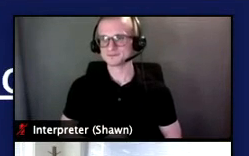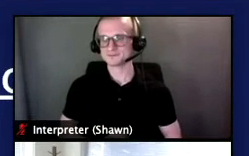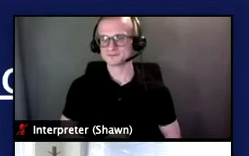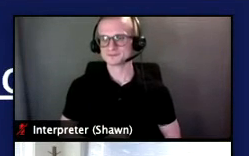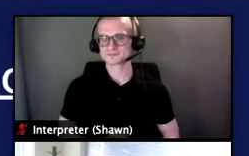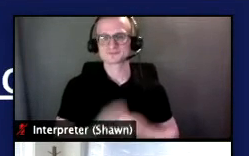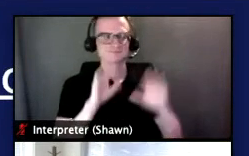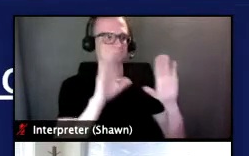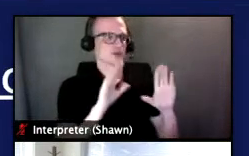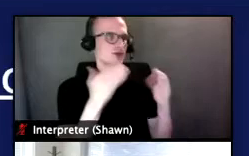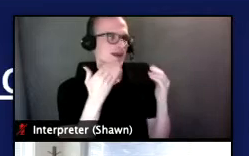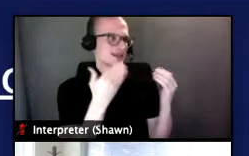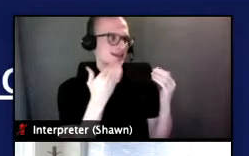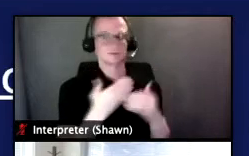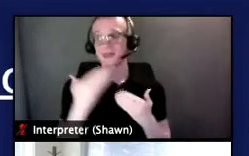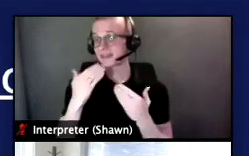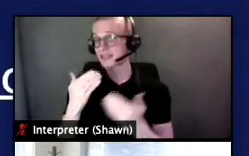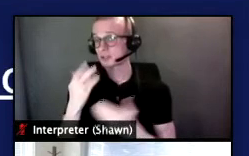Great, thank you. Okay, thank you both.